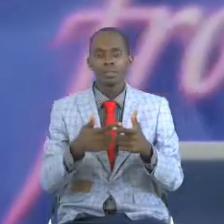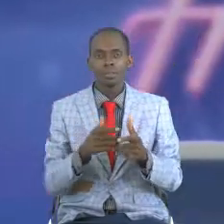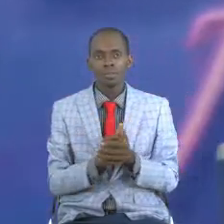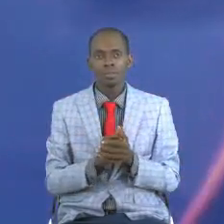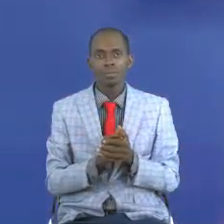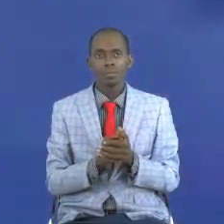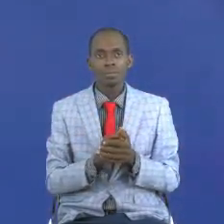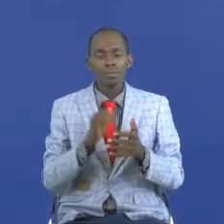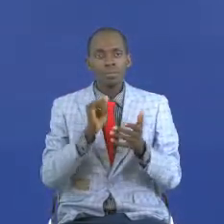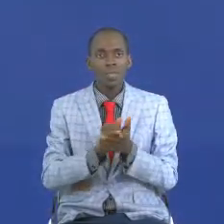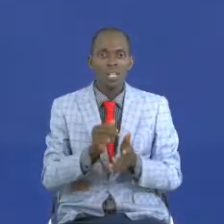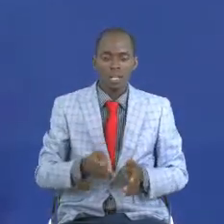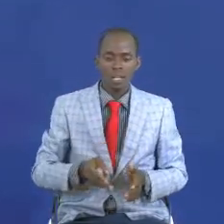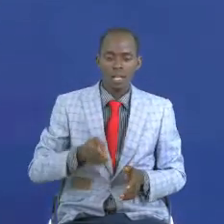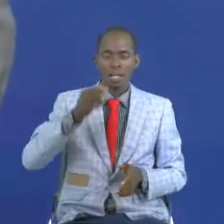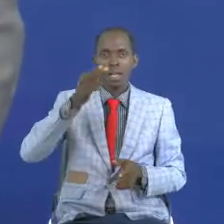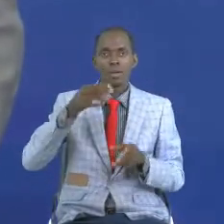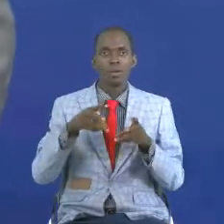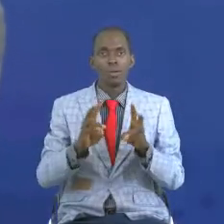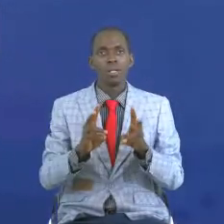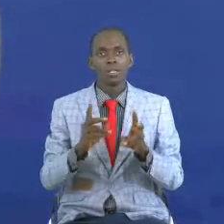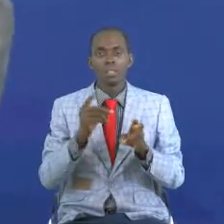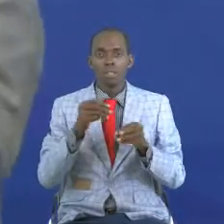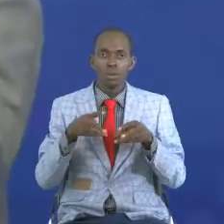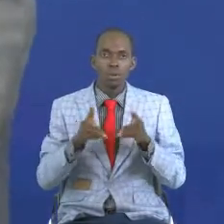highway, the way of the